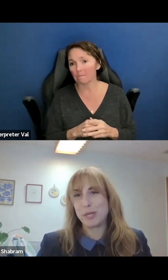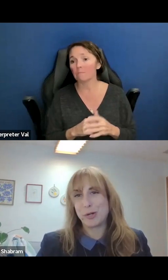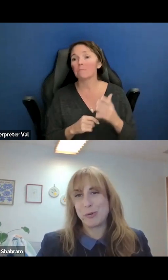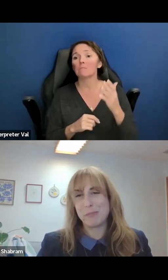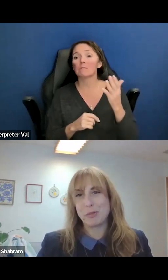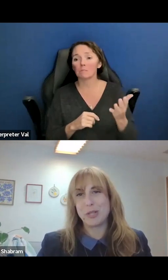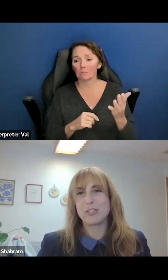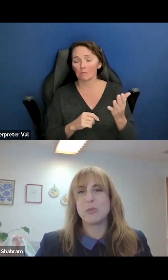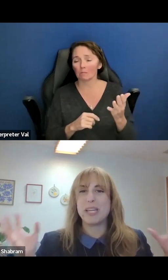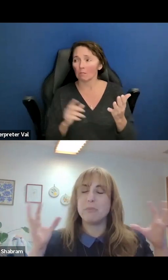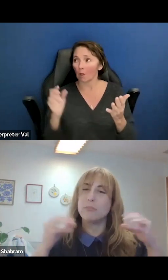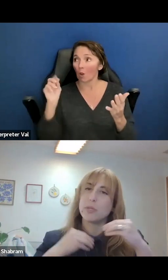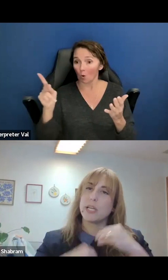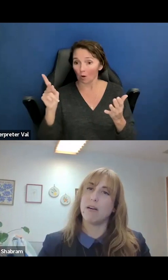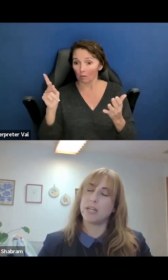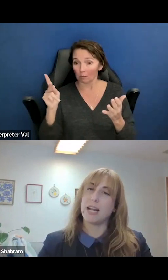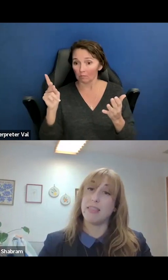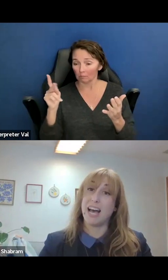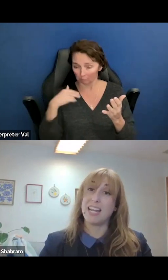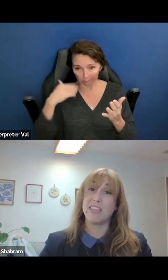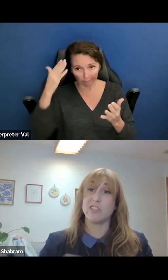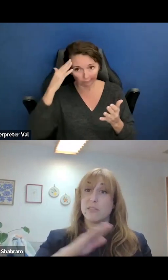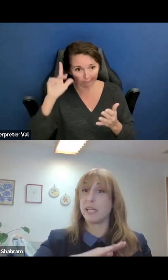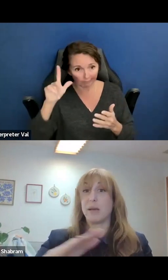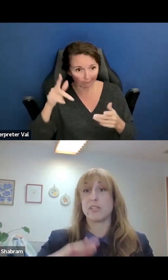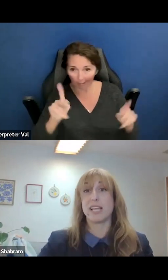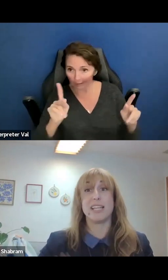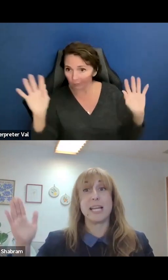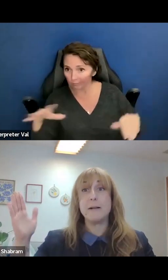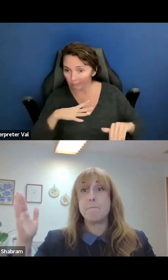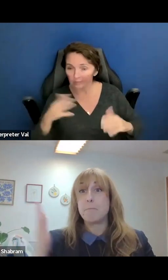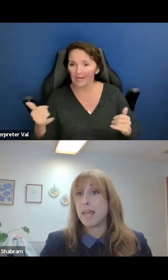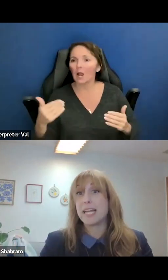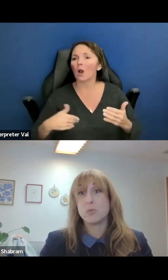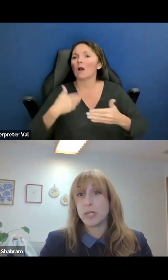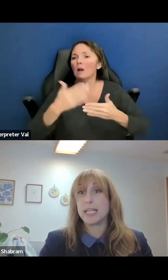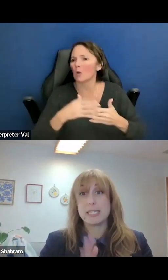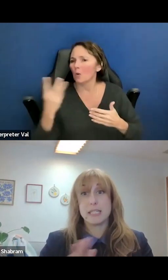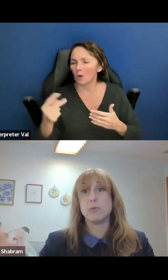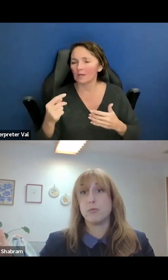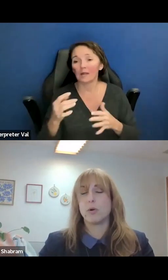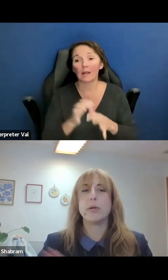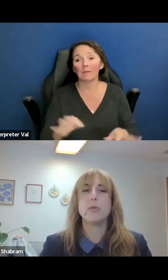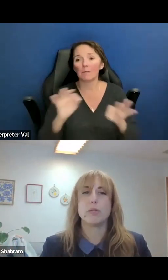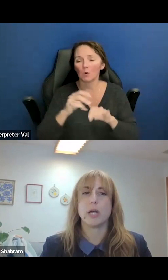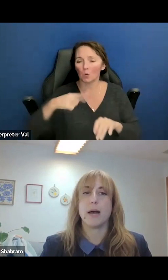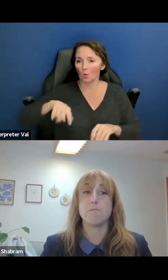who should be arguing about the law. So being able to be really confident in that, and then just being able to say like, that is what it is, let's move forward, was